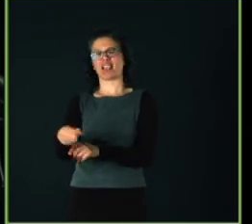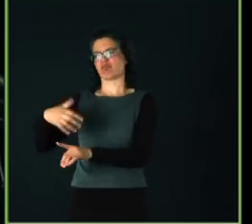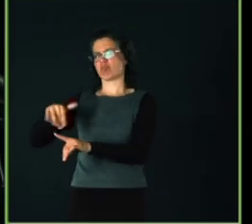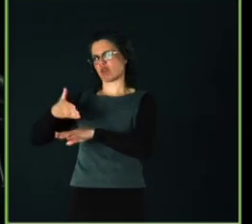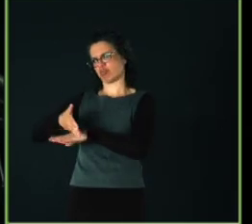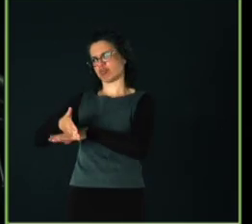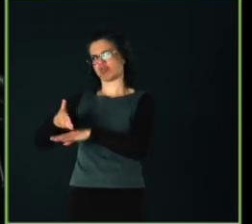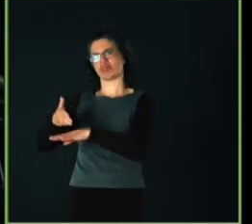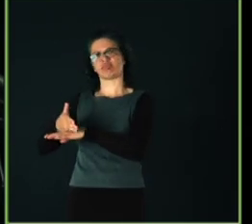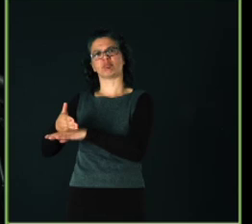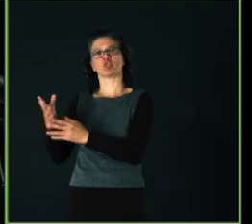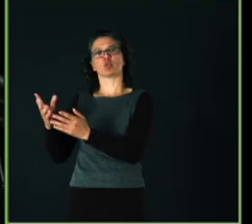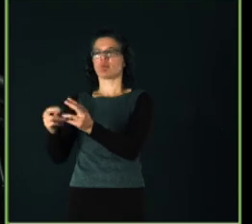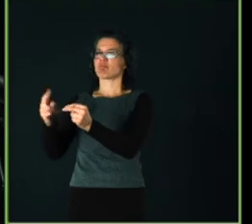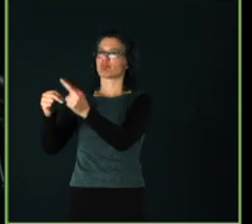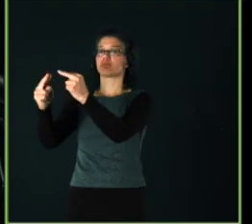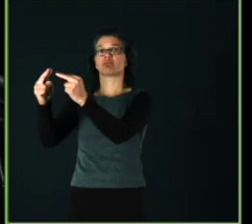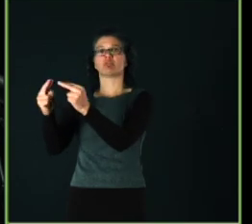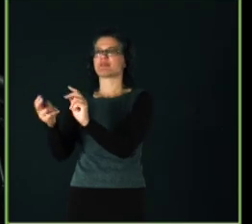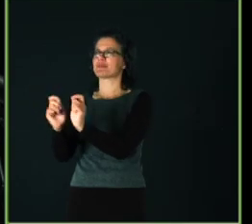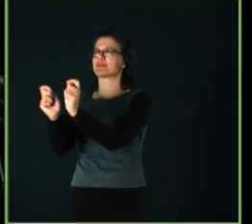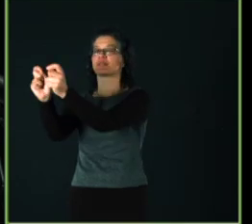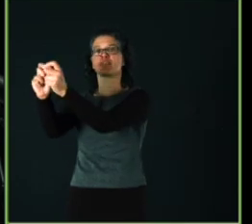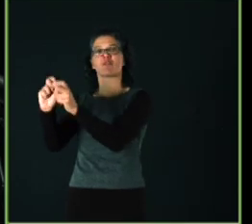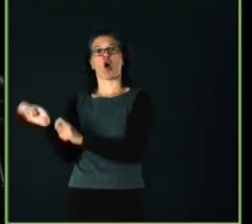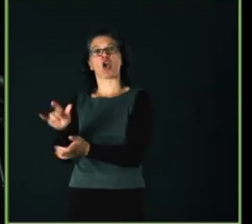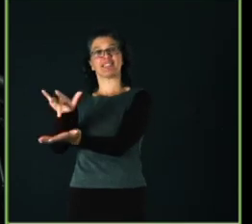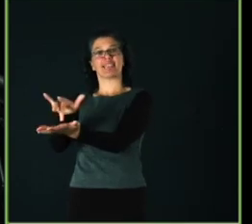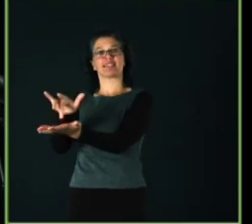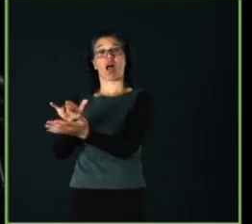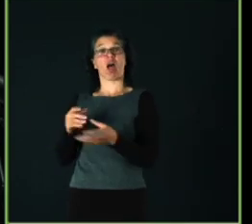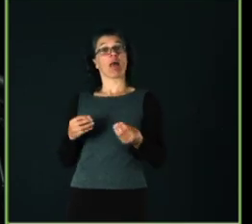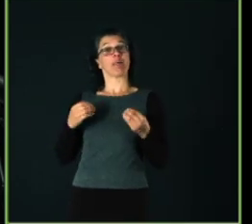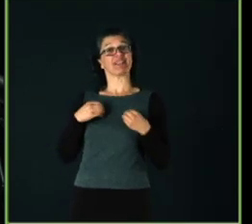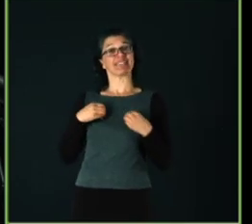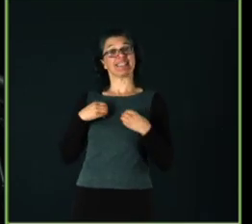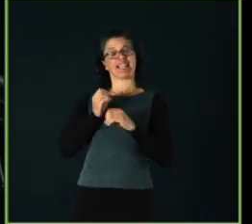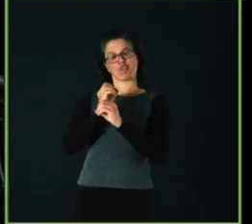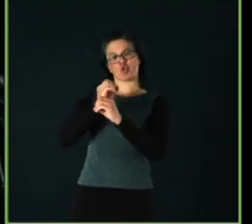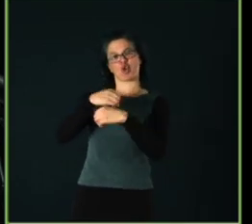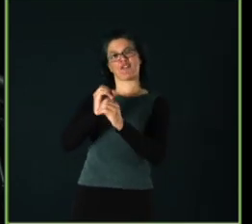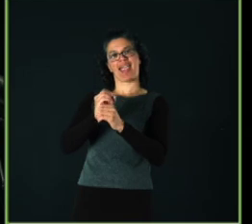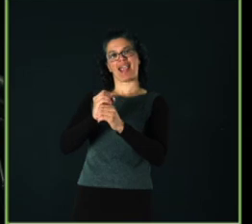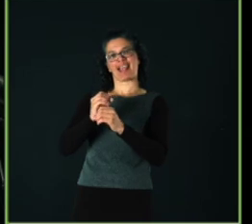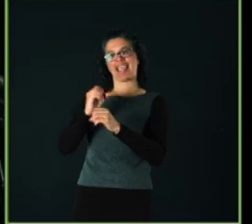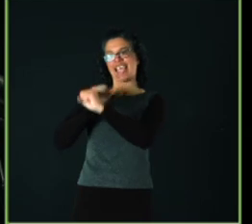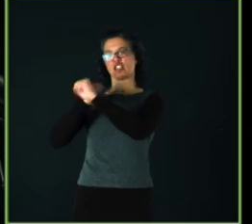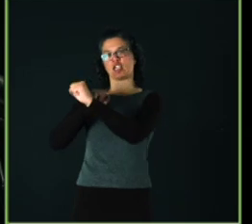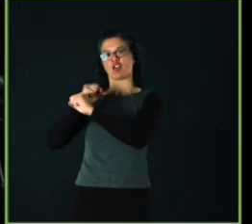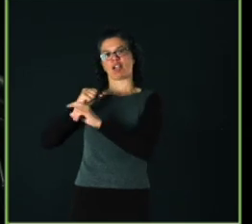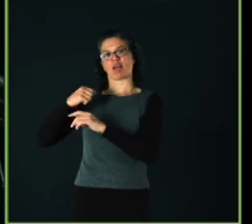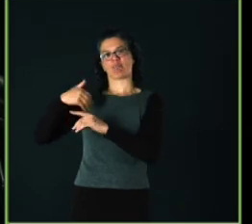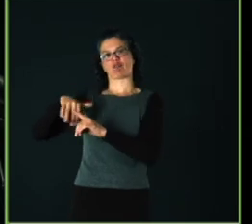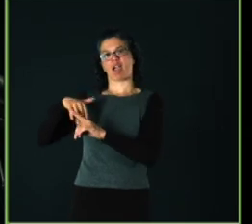renovation and restoration of the hockey centre. In the field of business, he's got a surveying and engineering background and has owned and operated